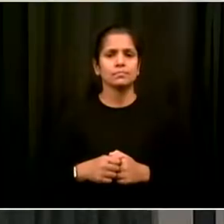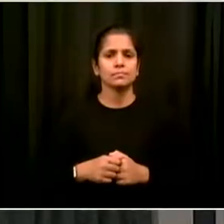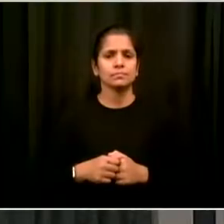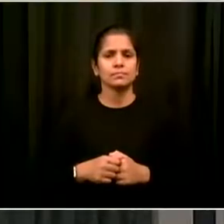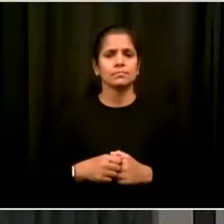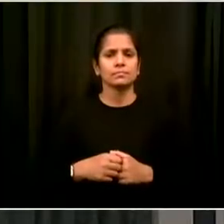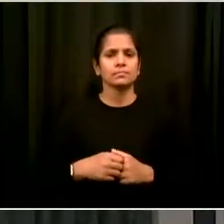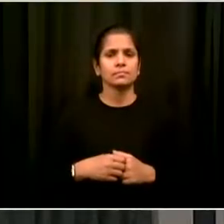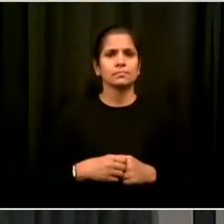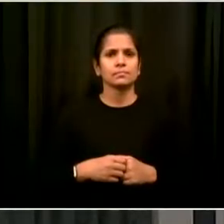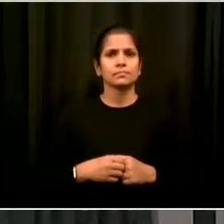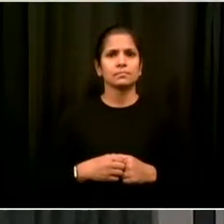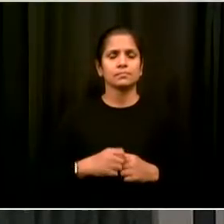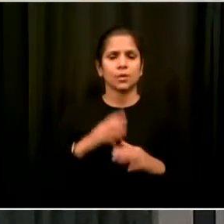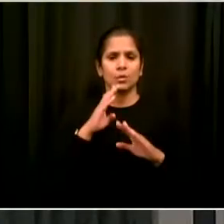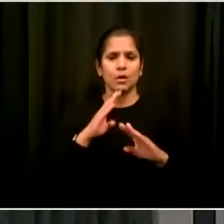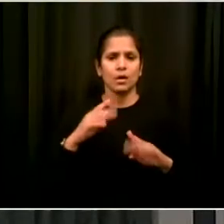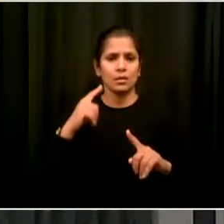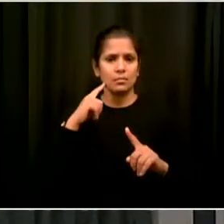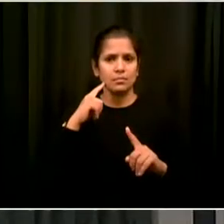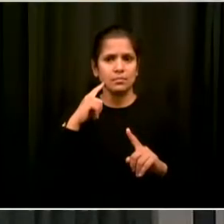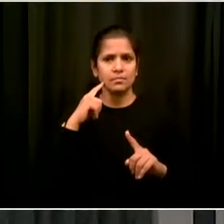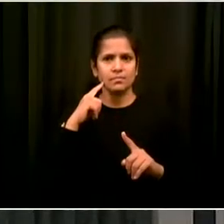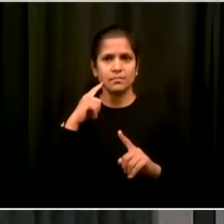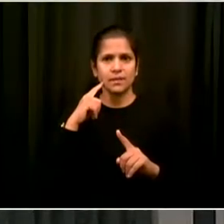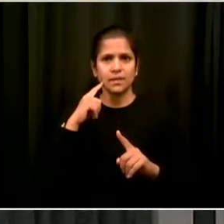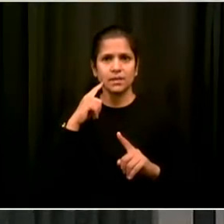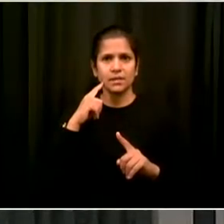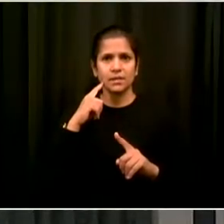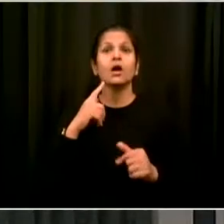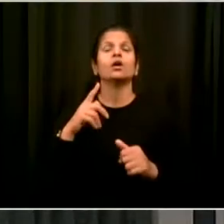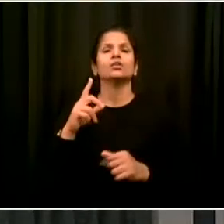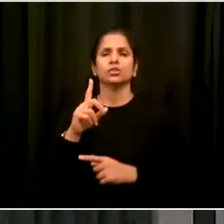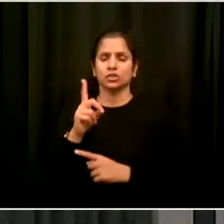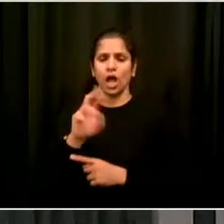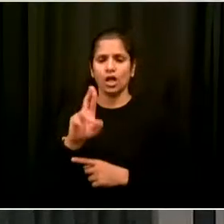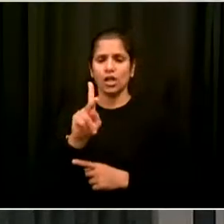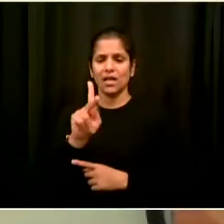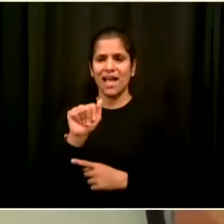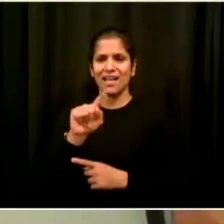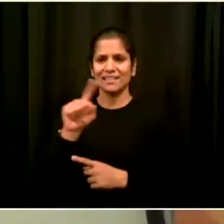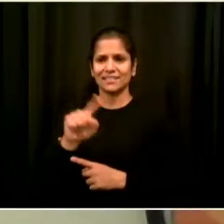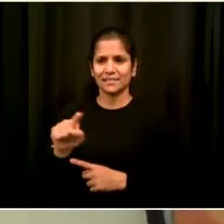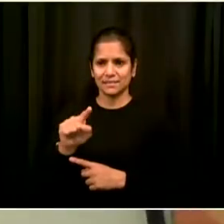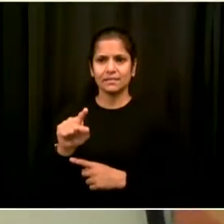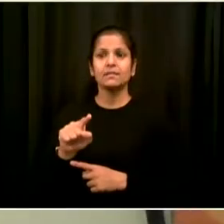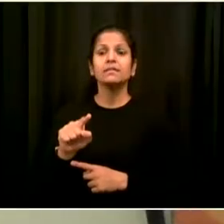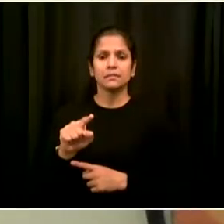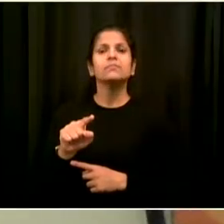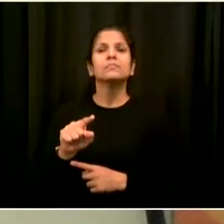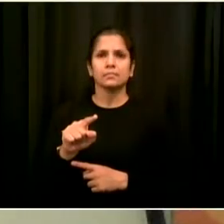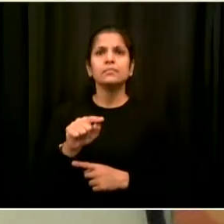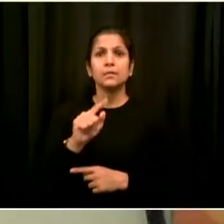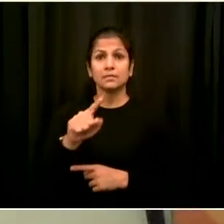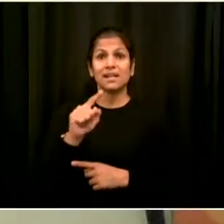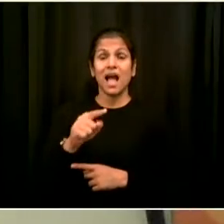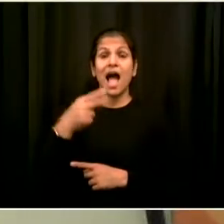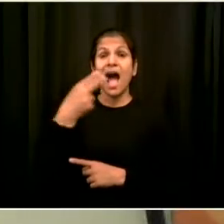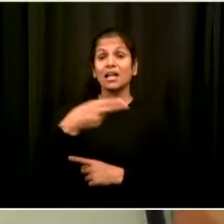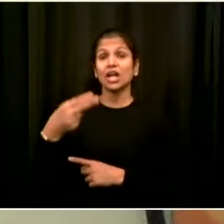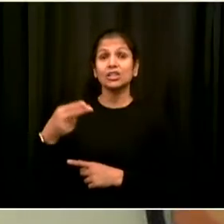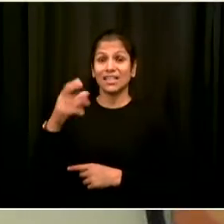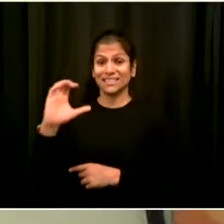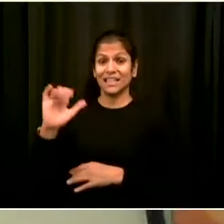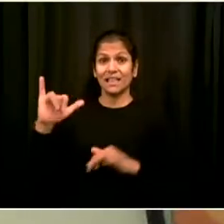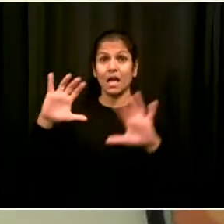Dr. Katz, for us, sir, it'll be 2 parts. Once there's vaccine available,